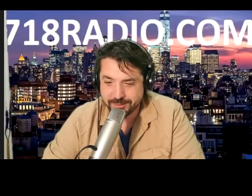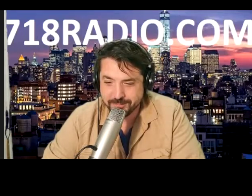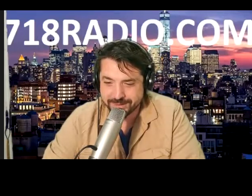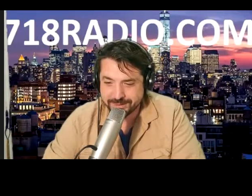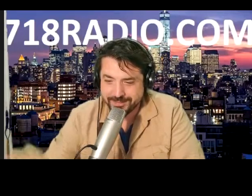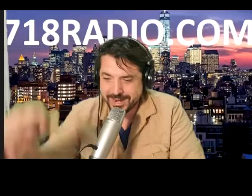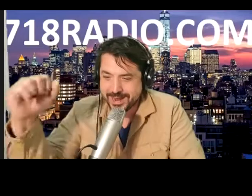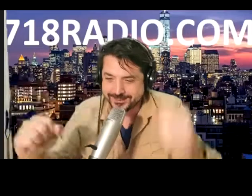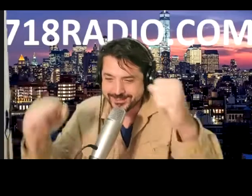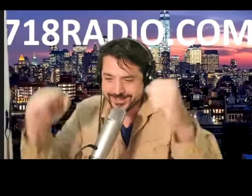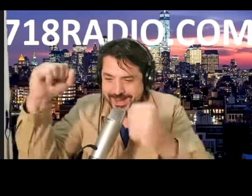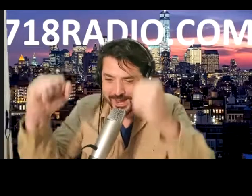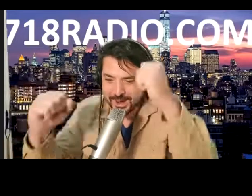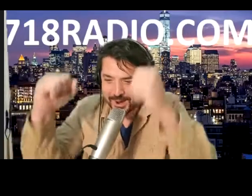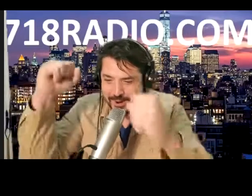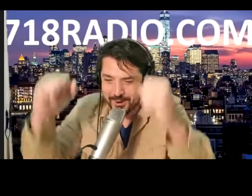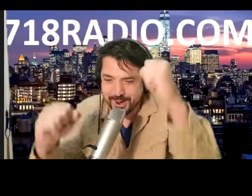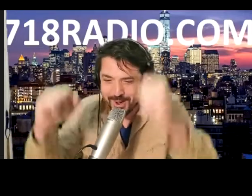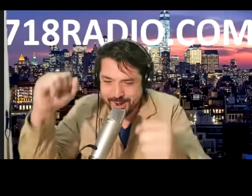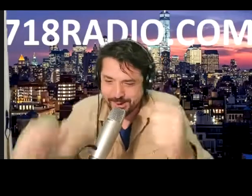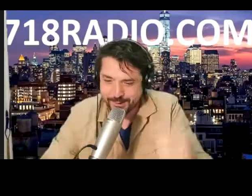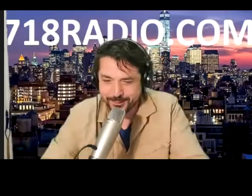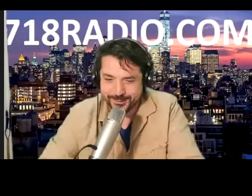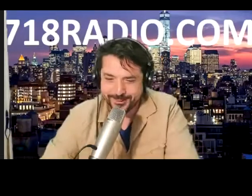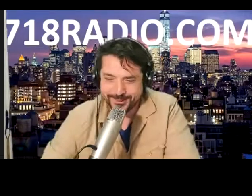in their respective towns.